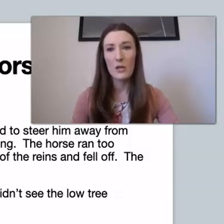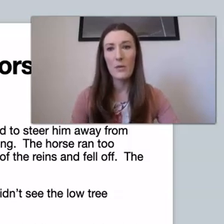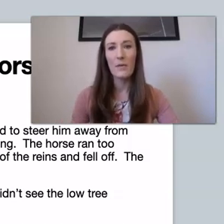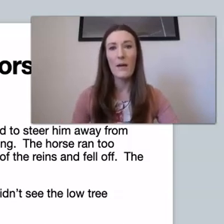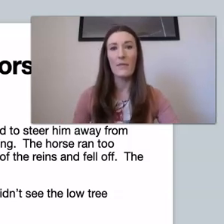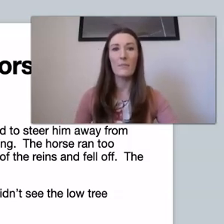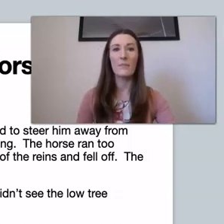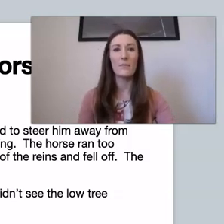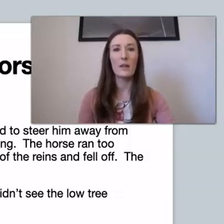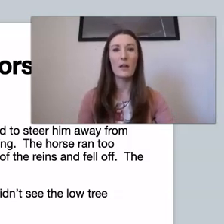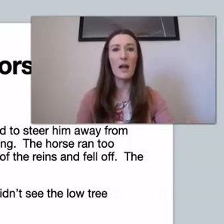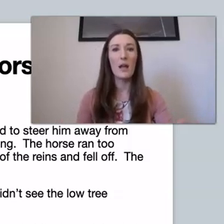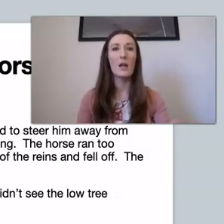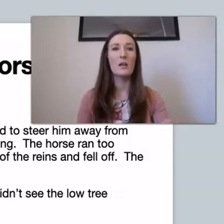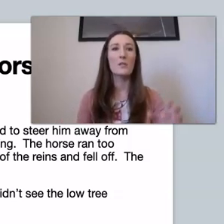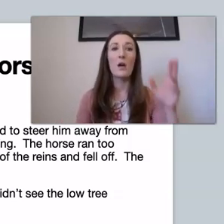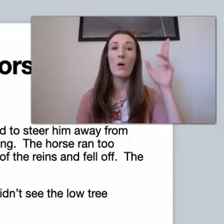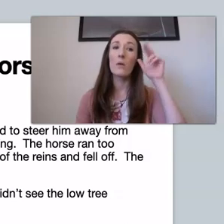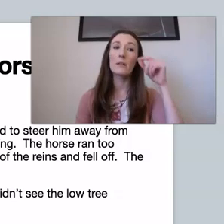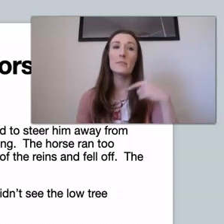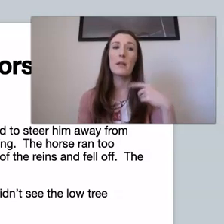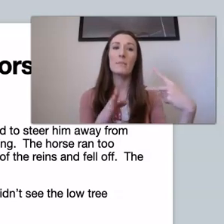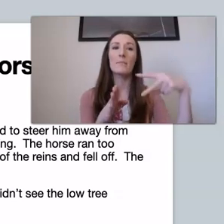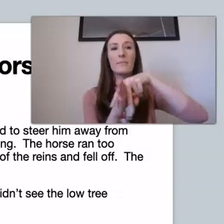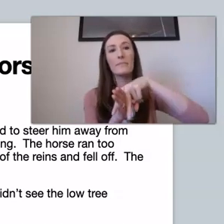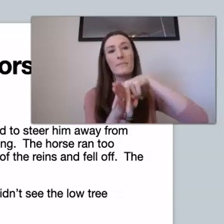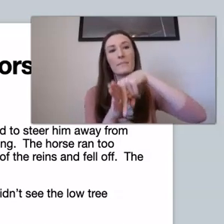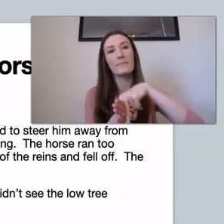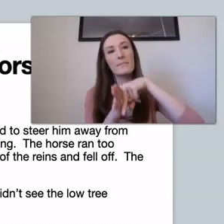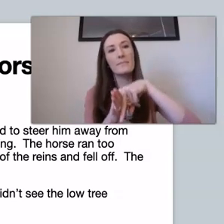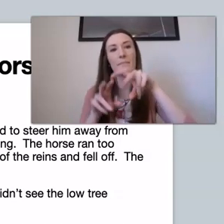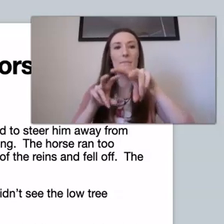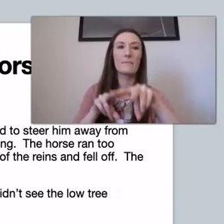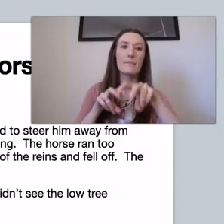Let's just do number 5. Okay. So, horse, me.